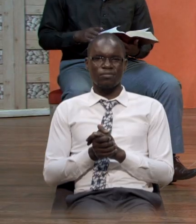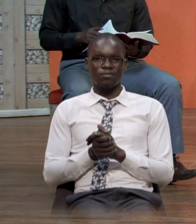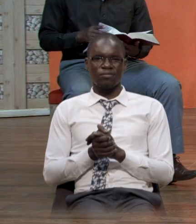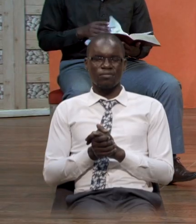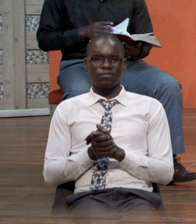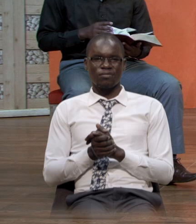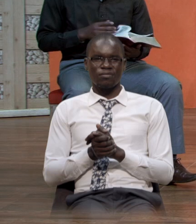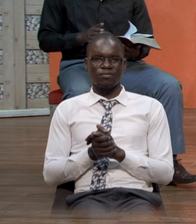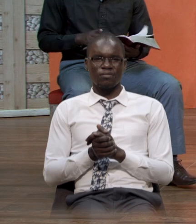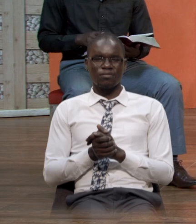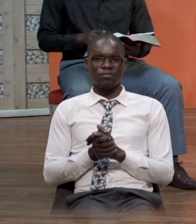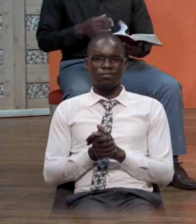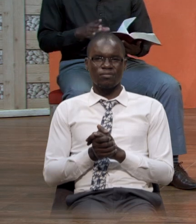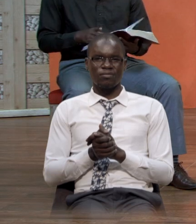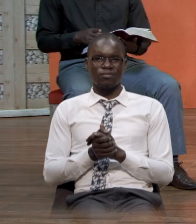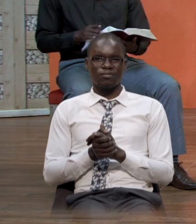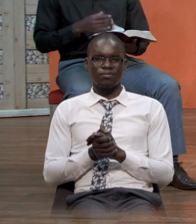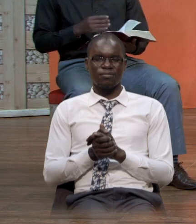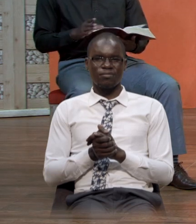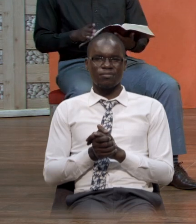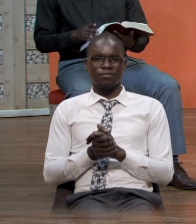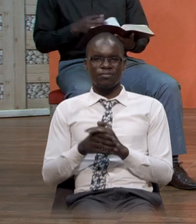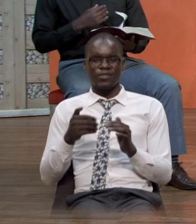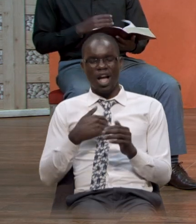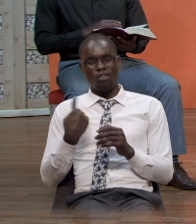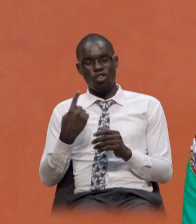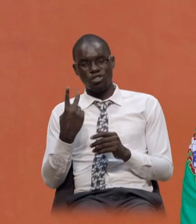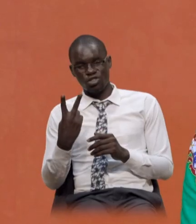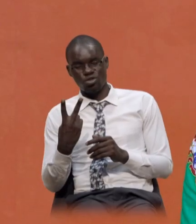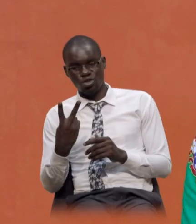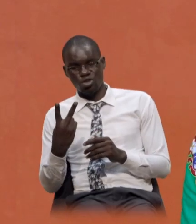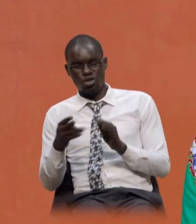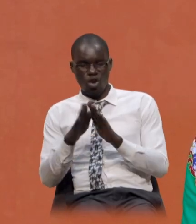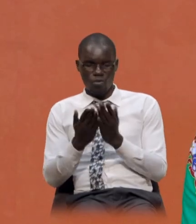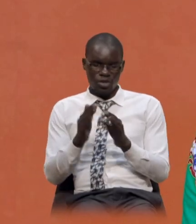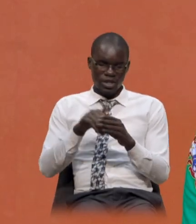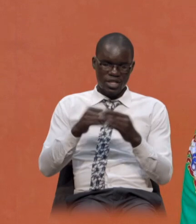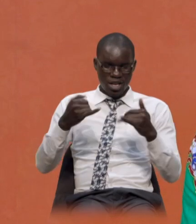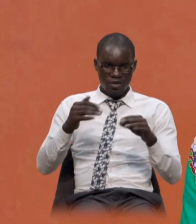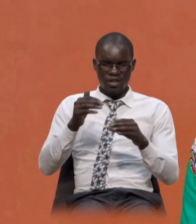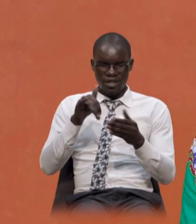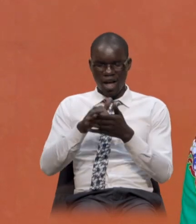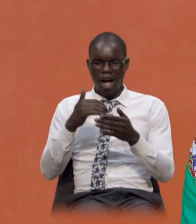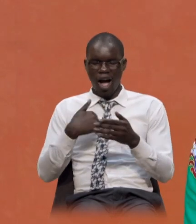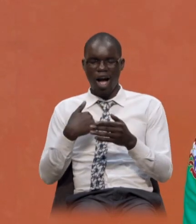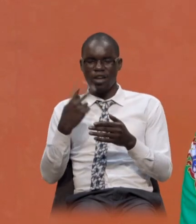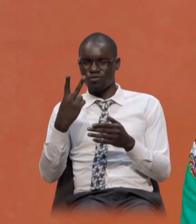You just don't copy that. There are only two books in the New Testament that has PHI. So